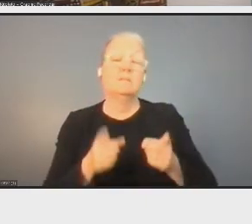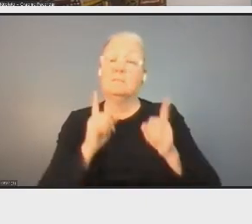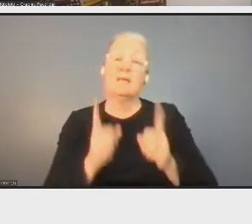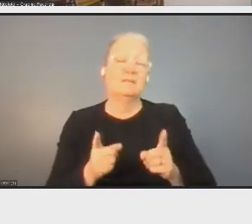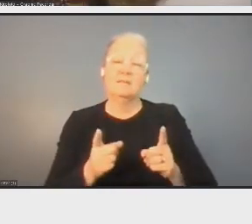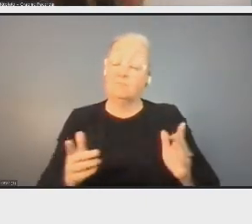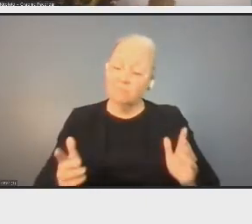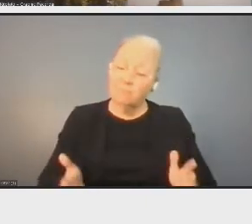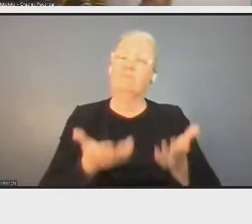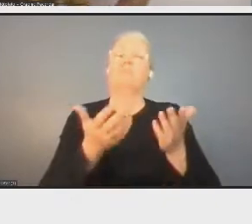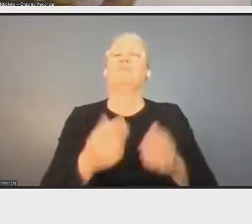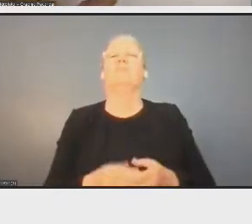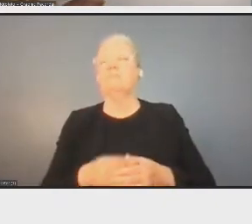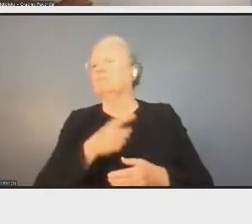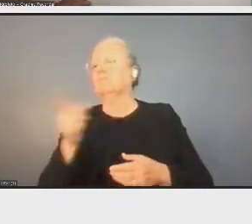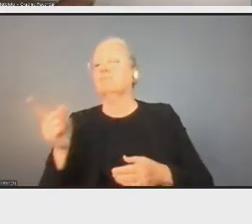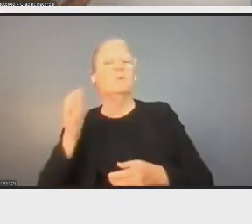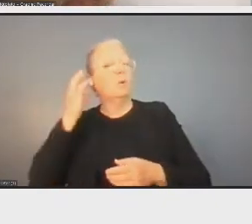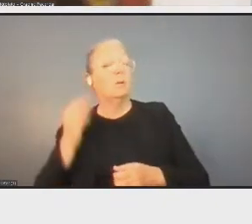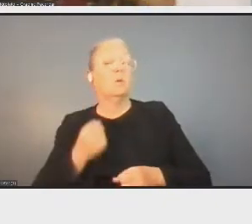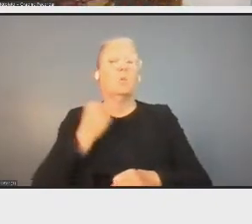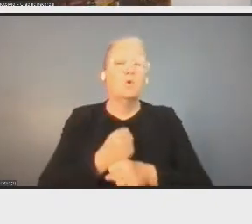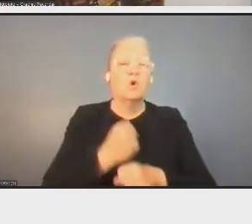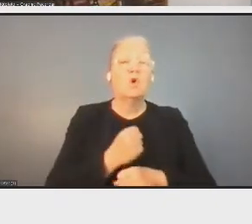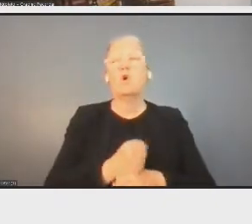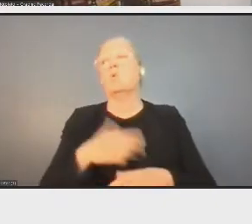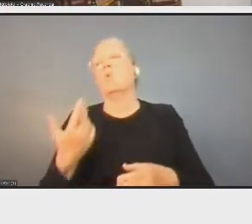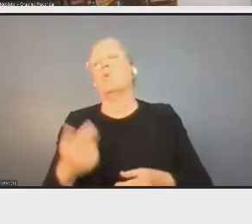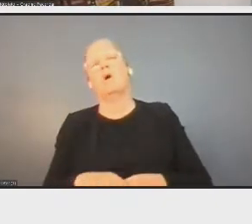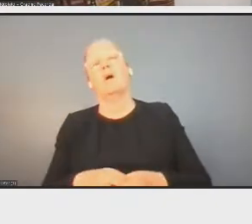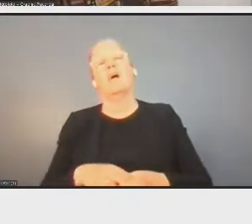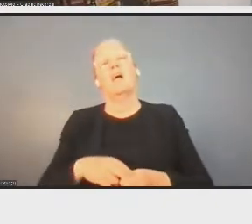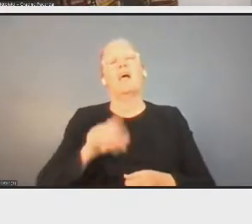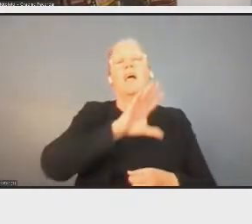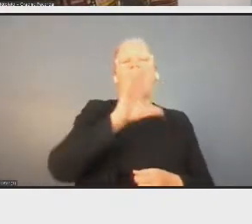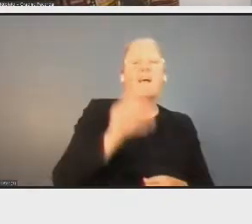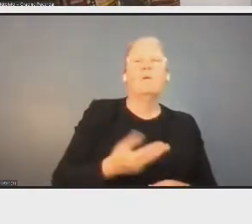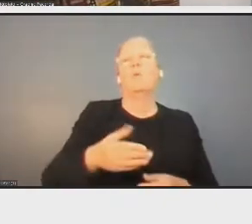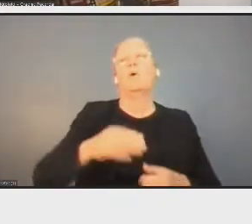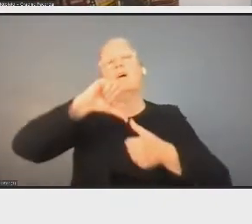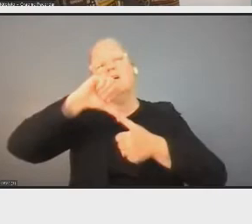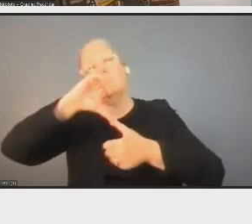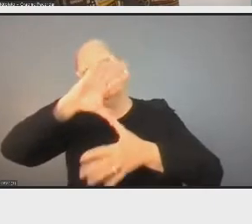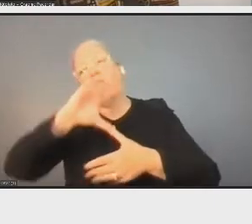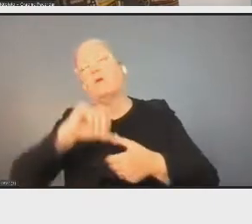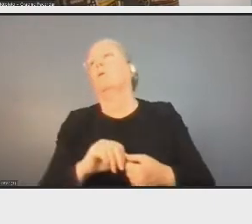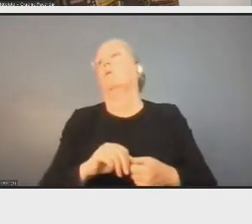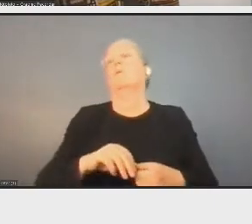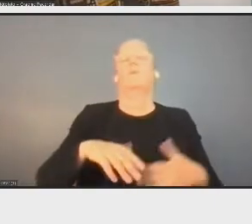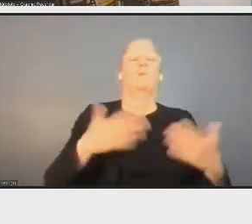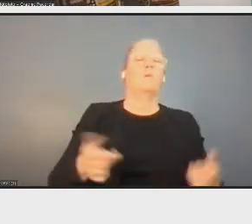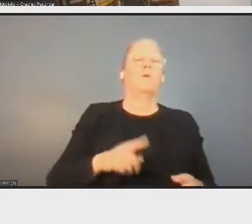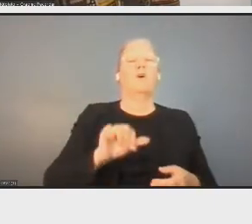network as political leaders, African women, Latin American women, Asian women, that we